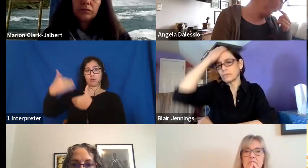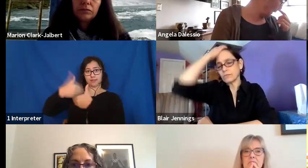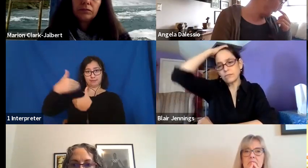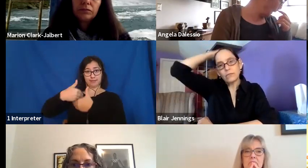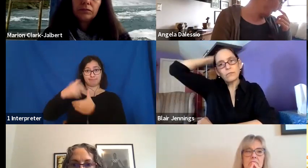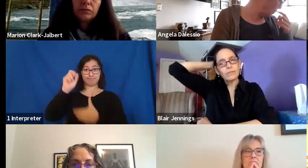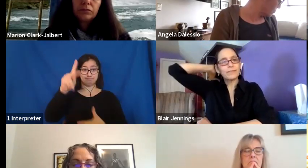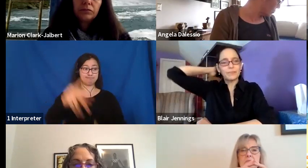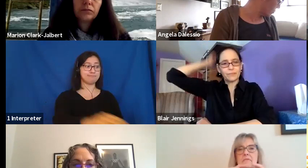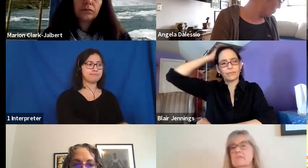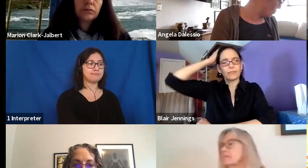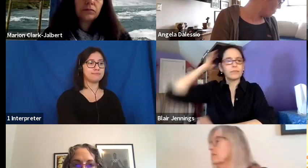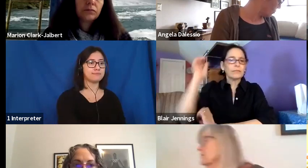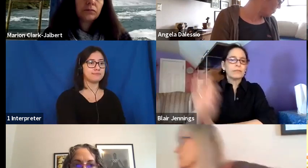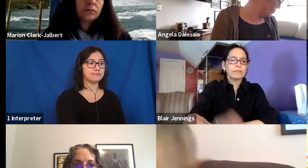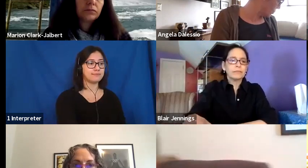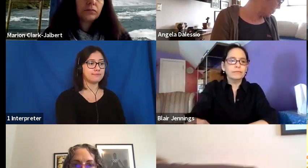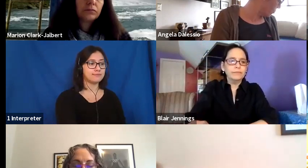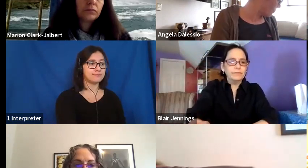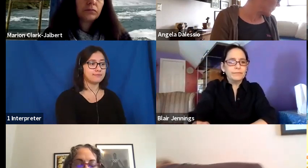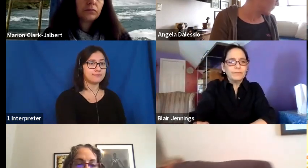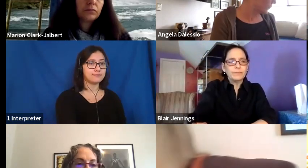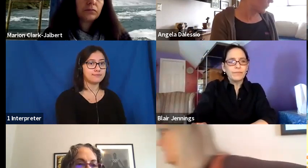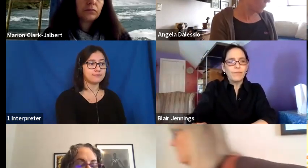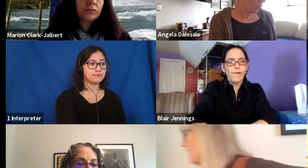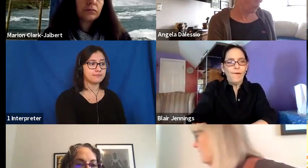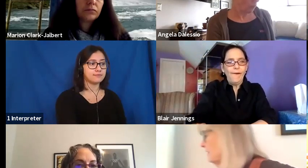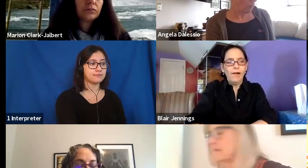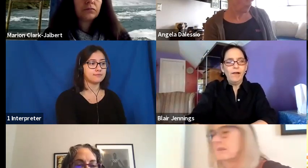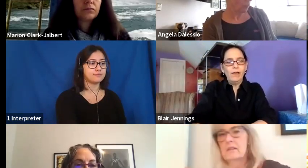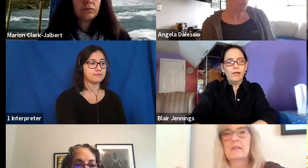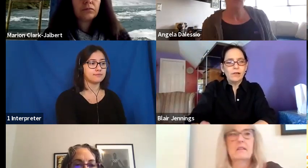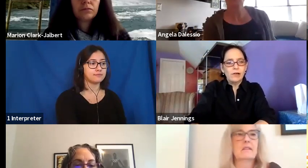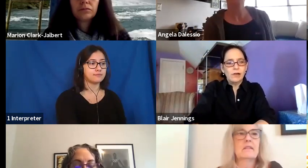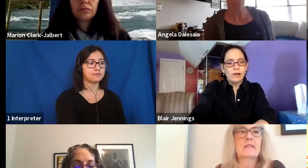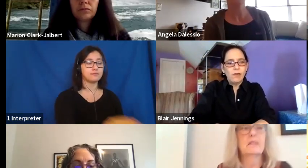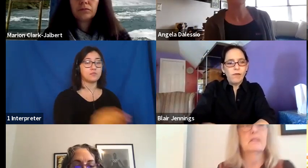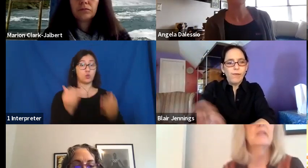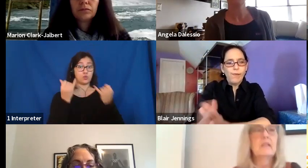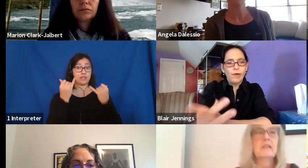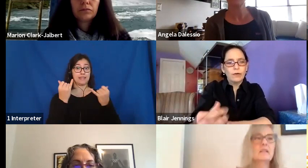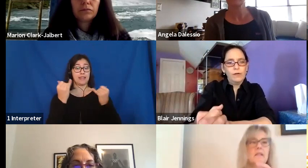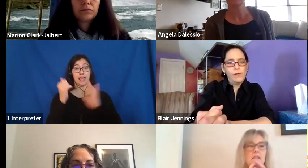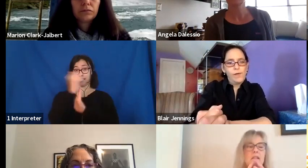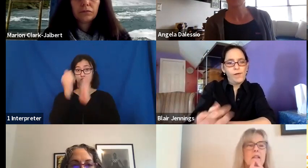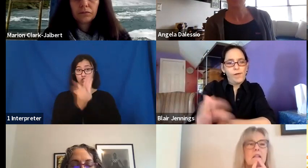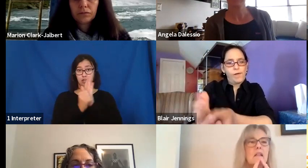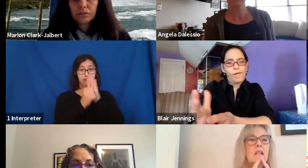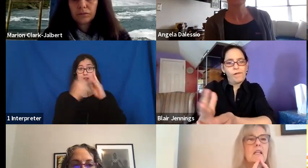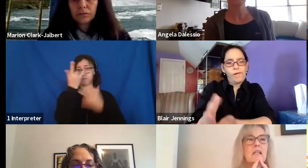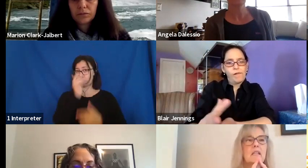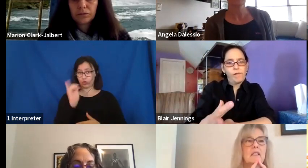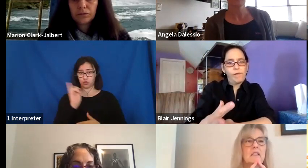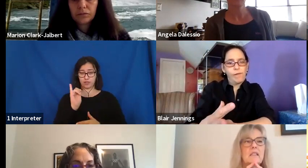what's going on here? Let's see. So for our agenda today, we are going to go to the last